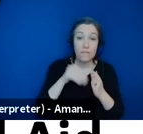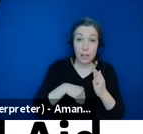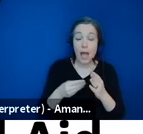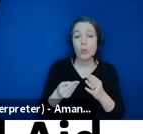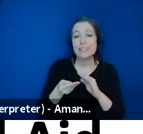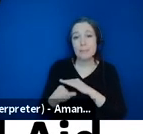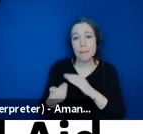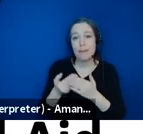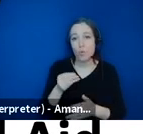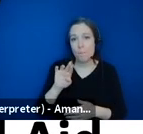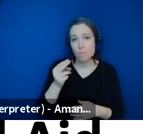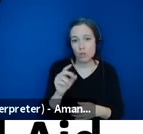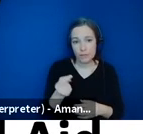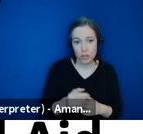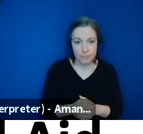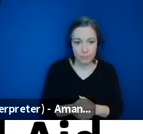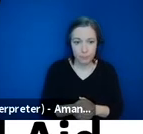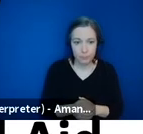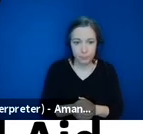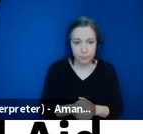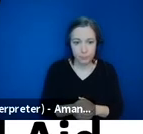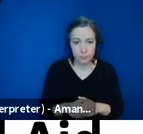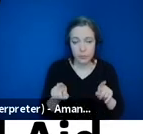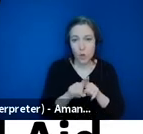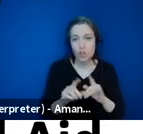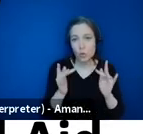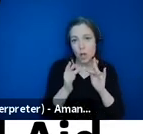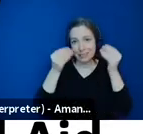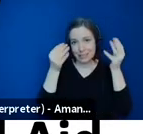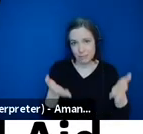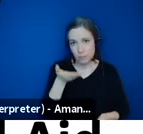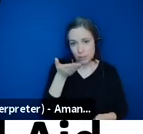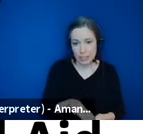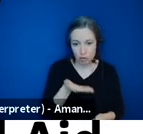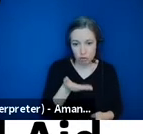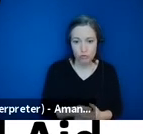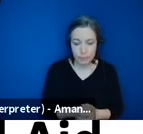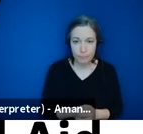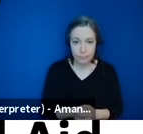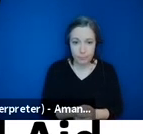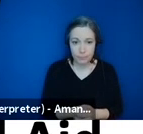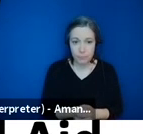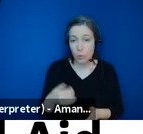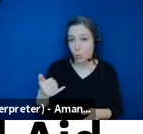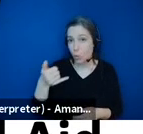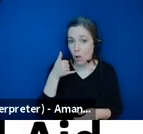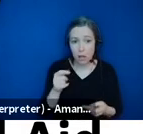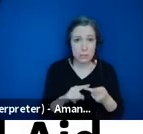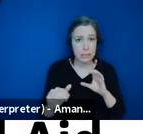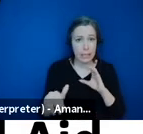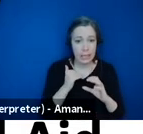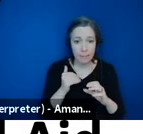I also want to make sure that you guys have a way to contact our office. We can be reached via phone via email.